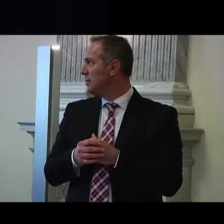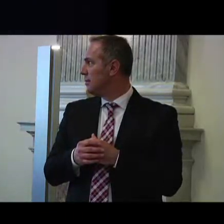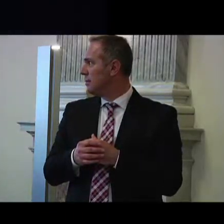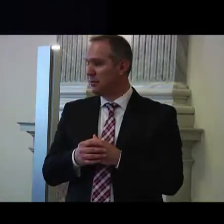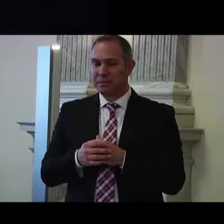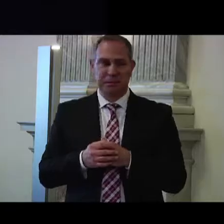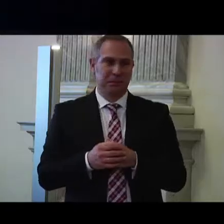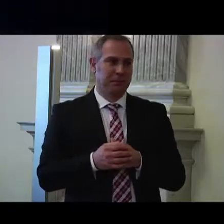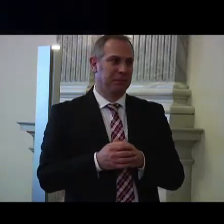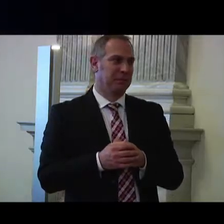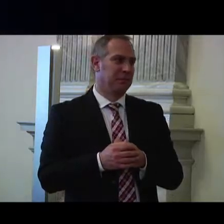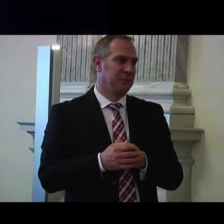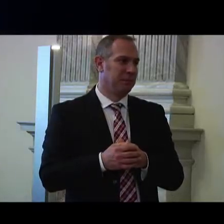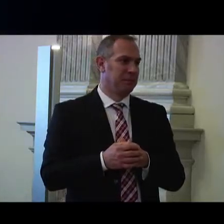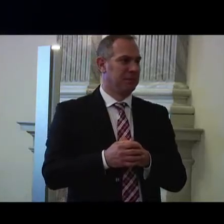lost.